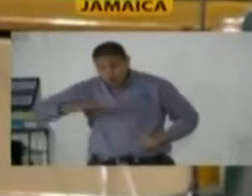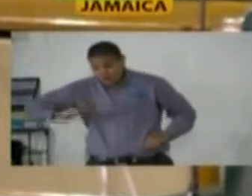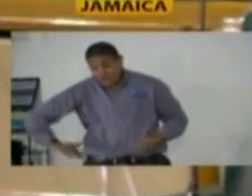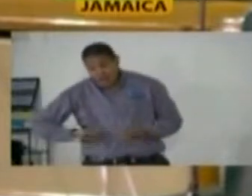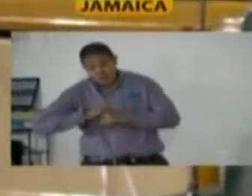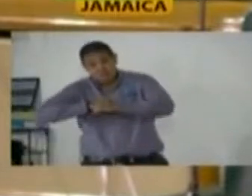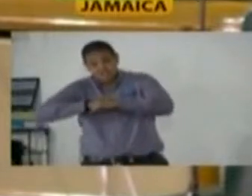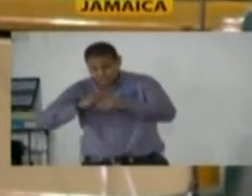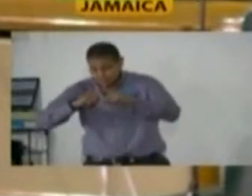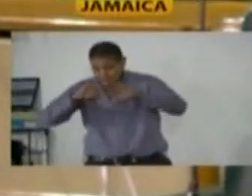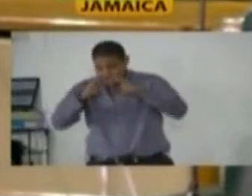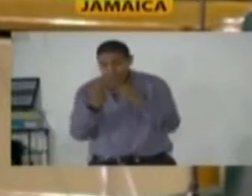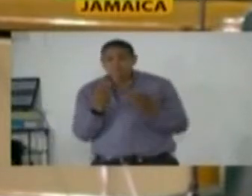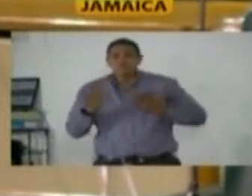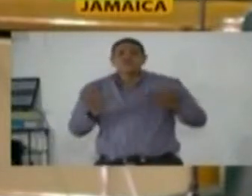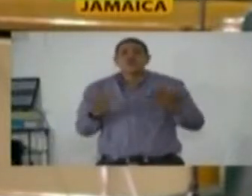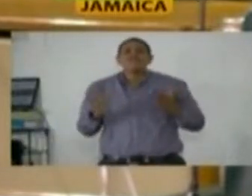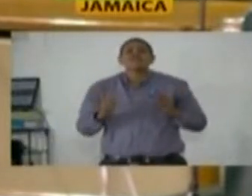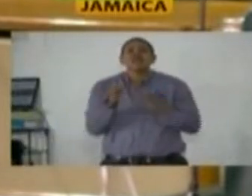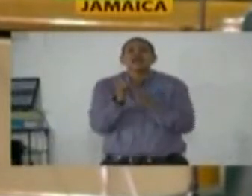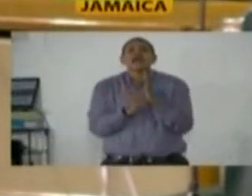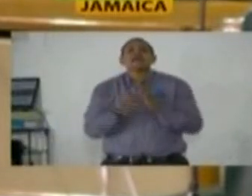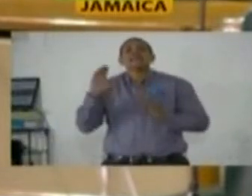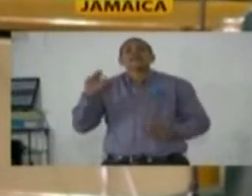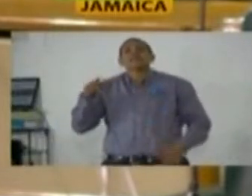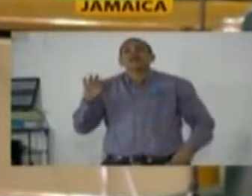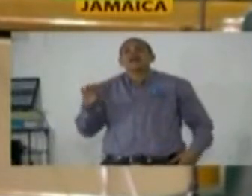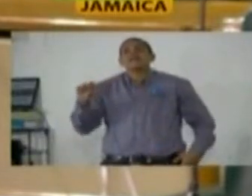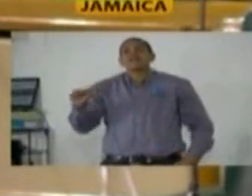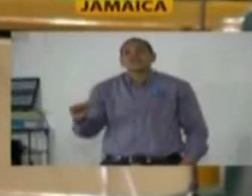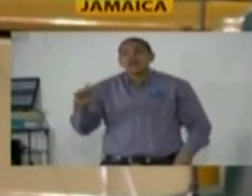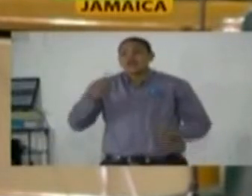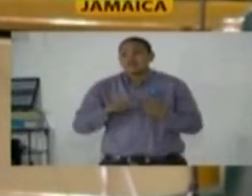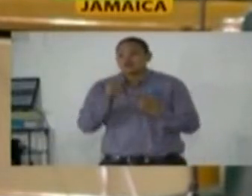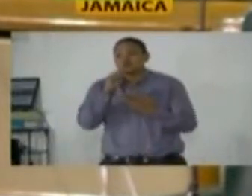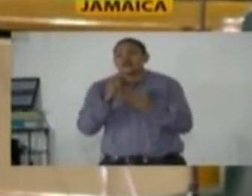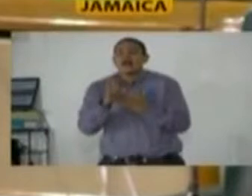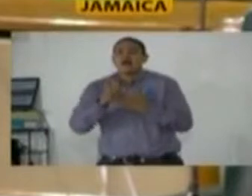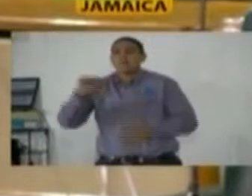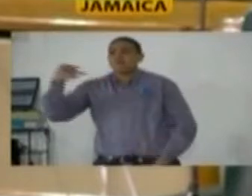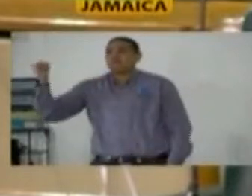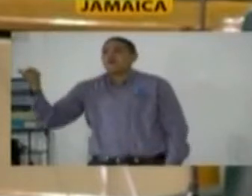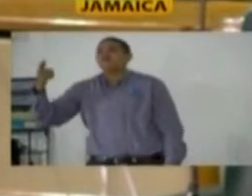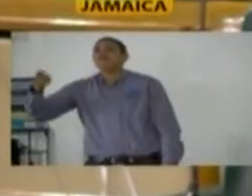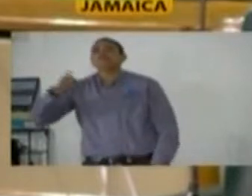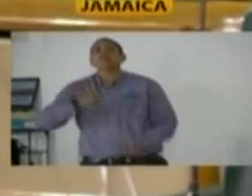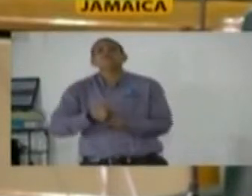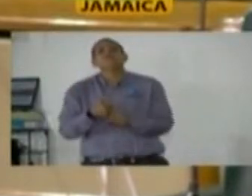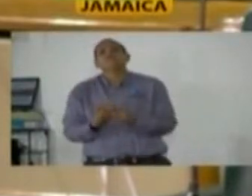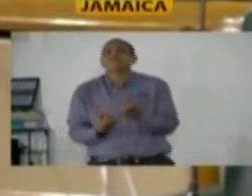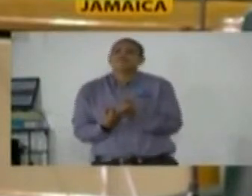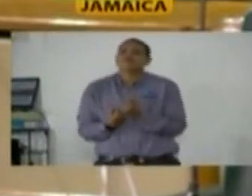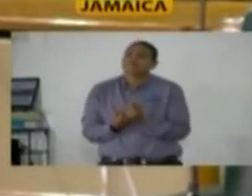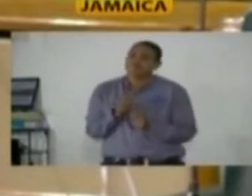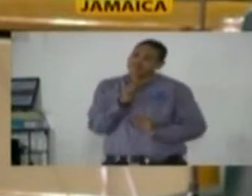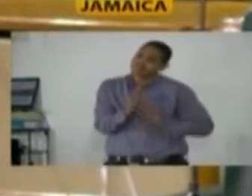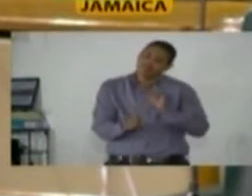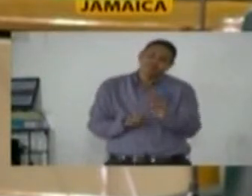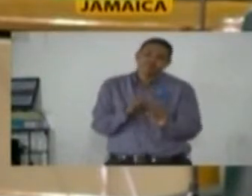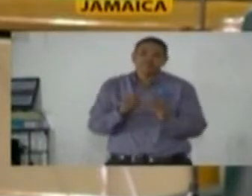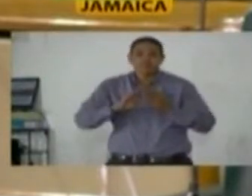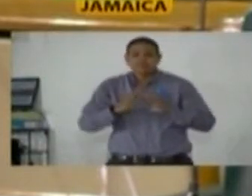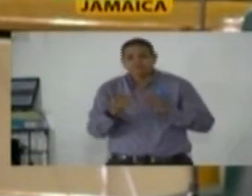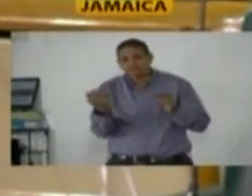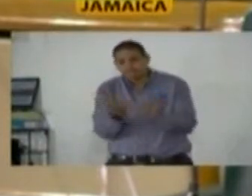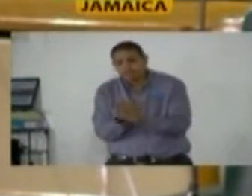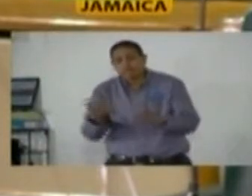Family Services Agency, CPFSA, and with the help of other sister ministries, we commit to doing all we can to